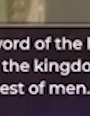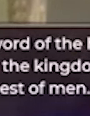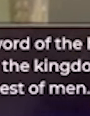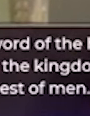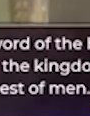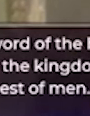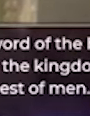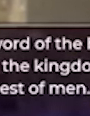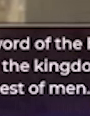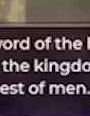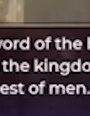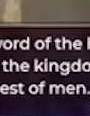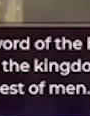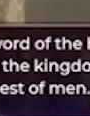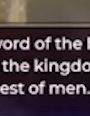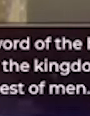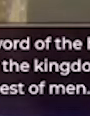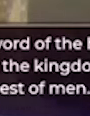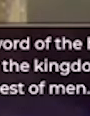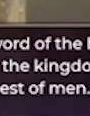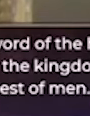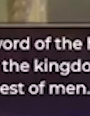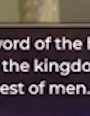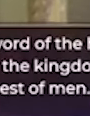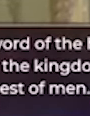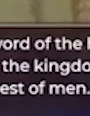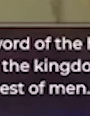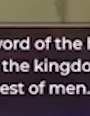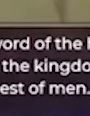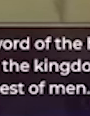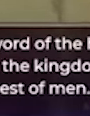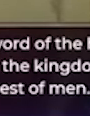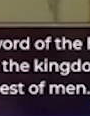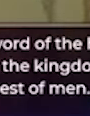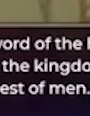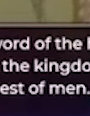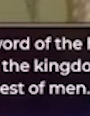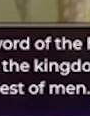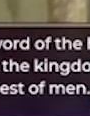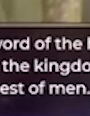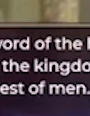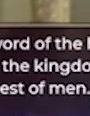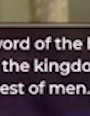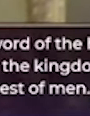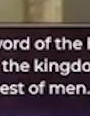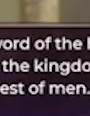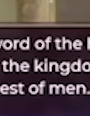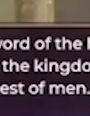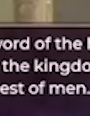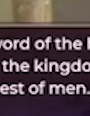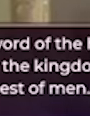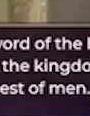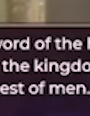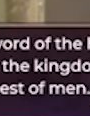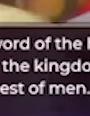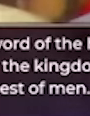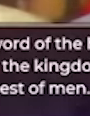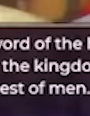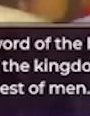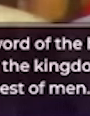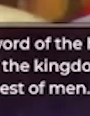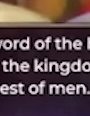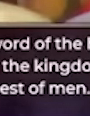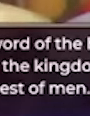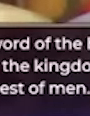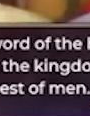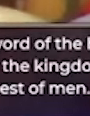king is by the decree of the watchers and the demand by the